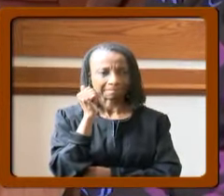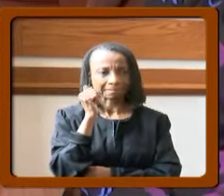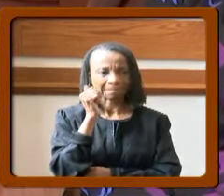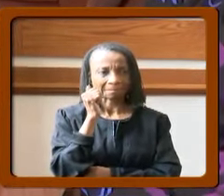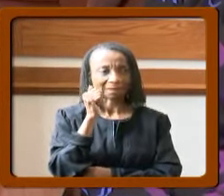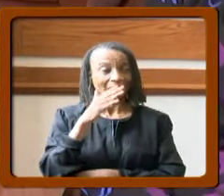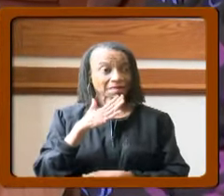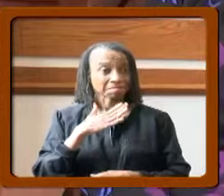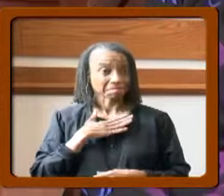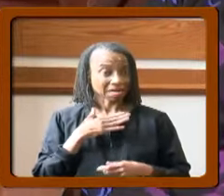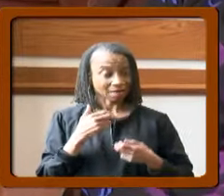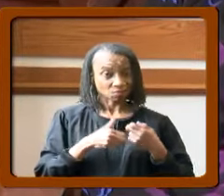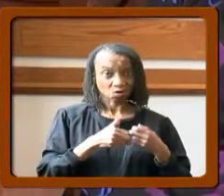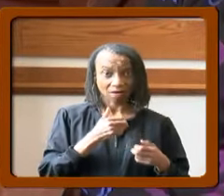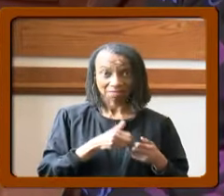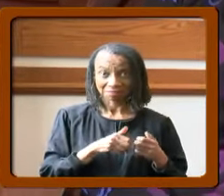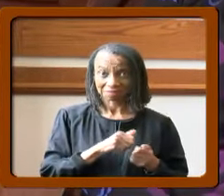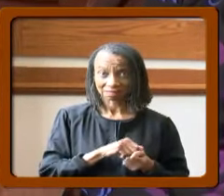my problems?